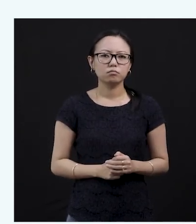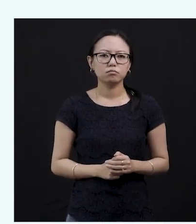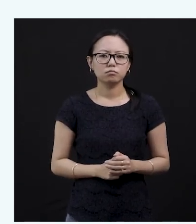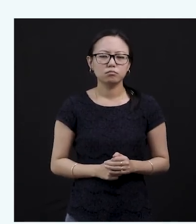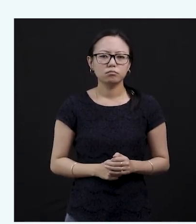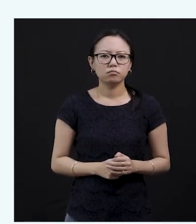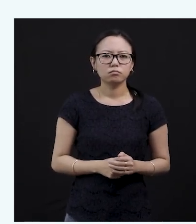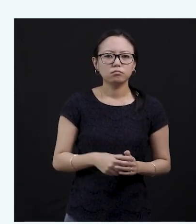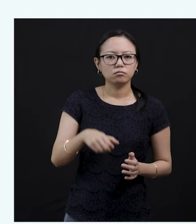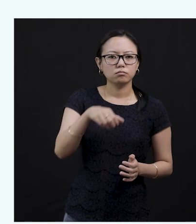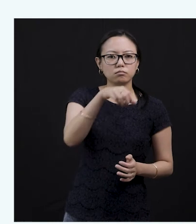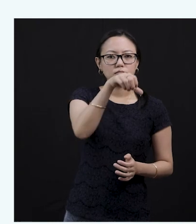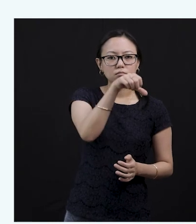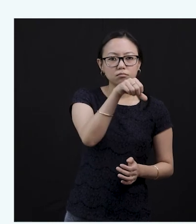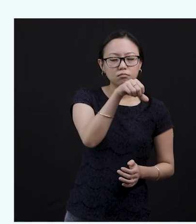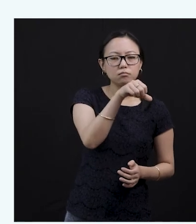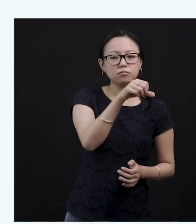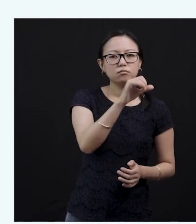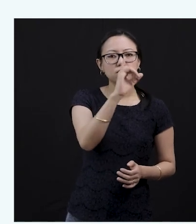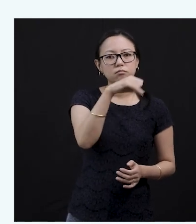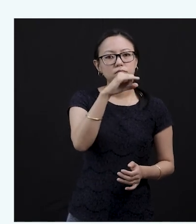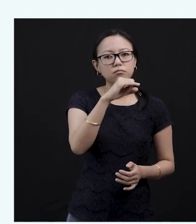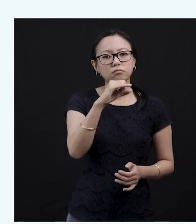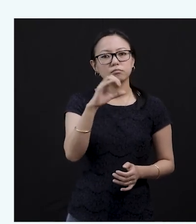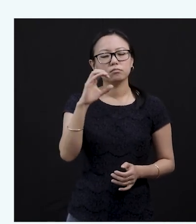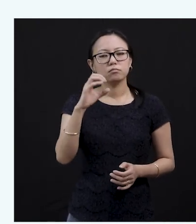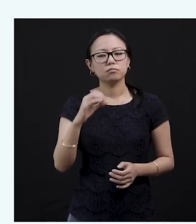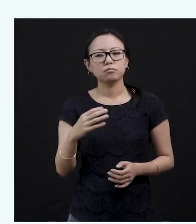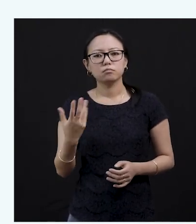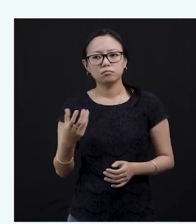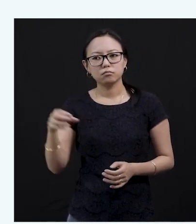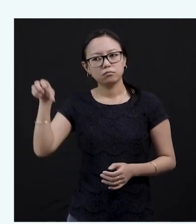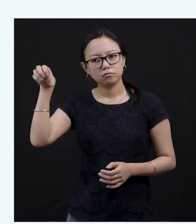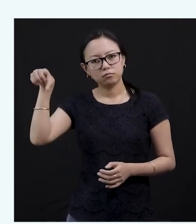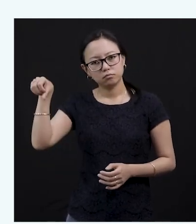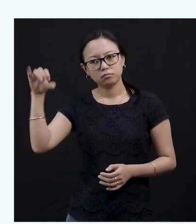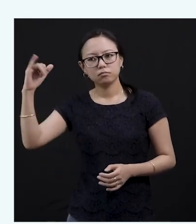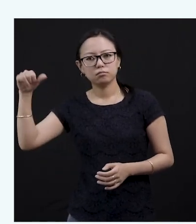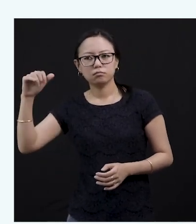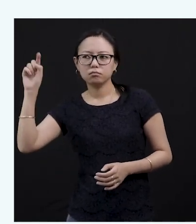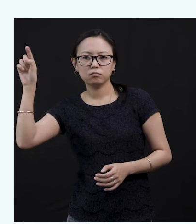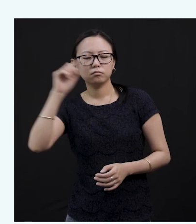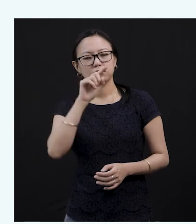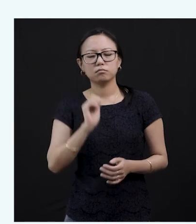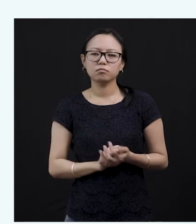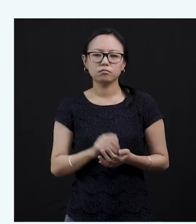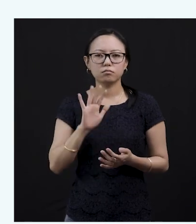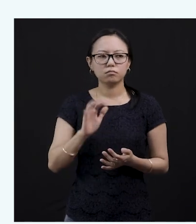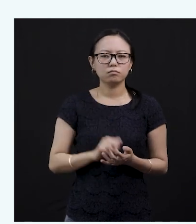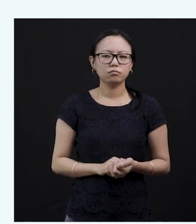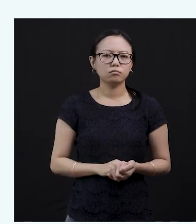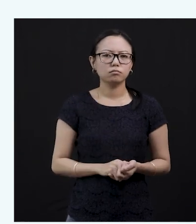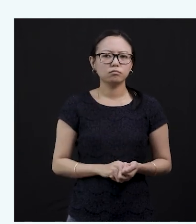have 96 to 94 degree north. Likewise, you can find the exact location. So most